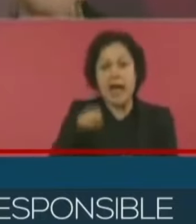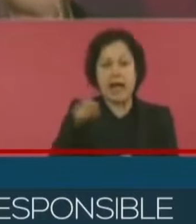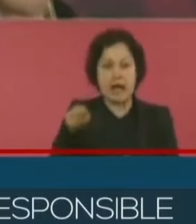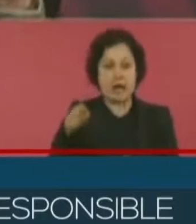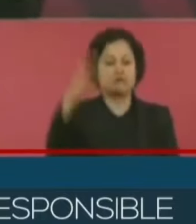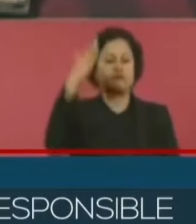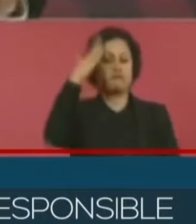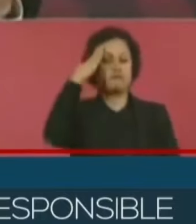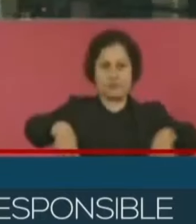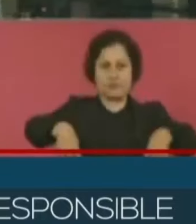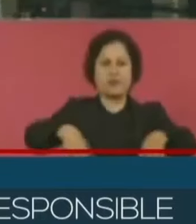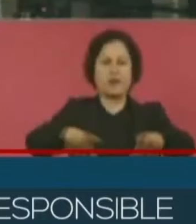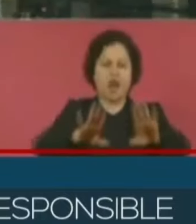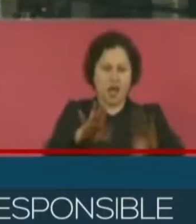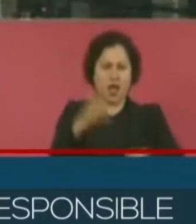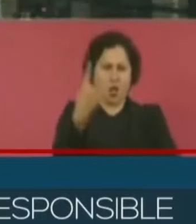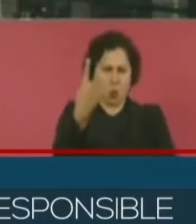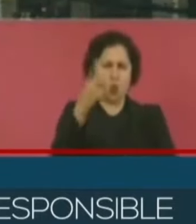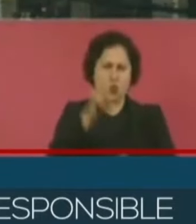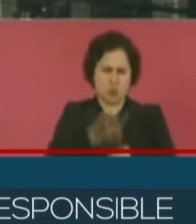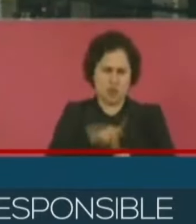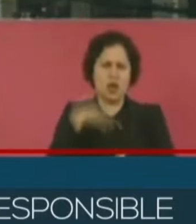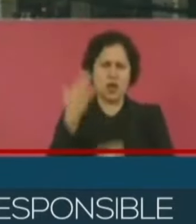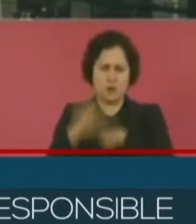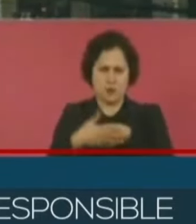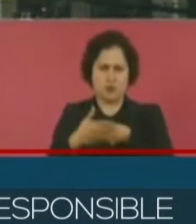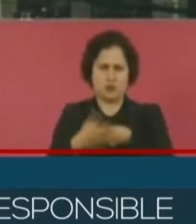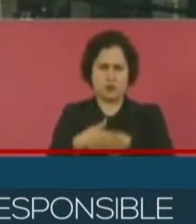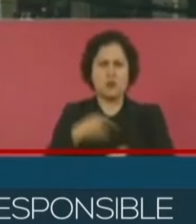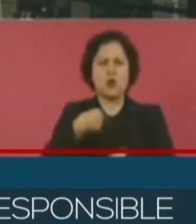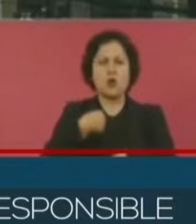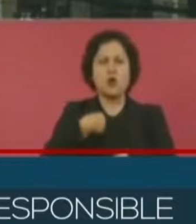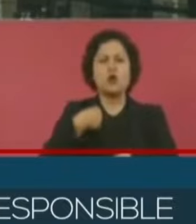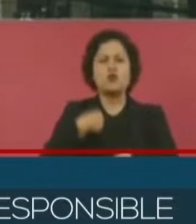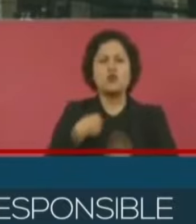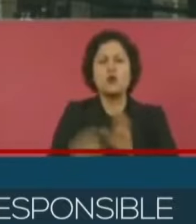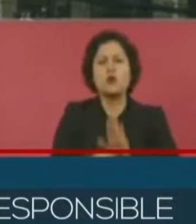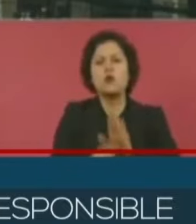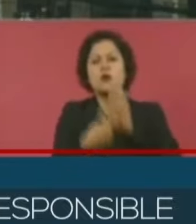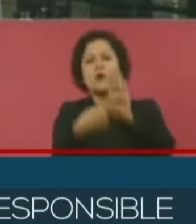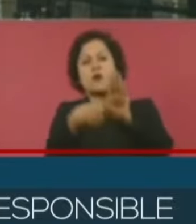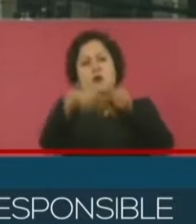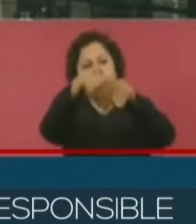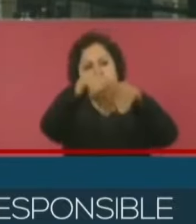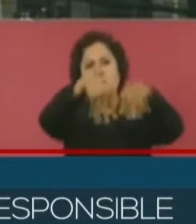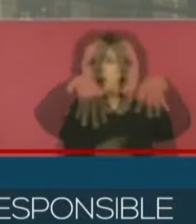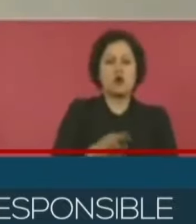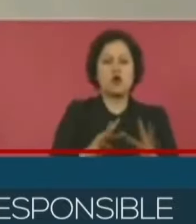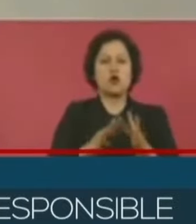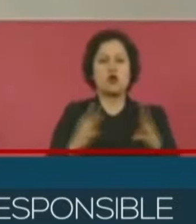the inviolability of diplomatic premises without exceptions.